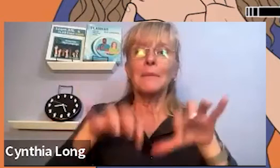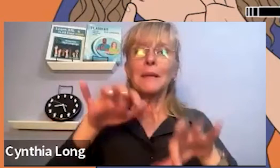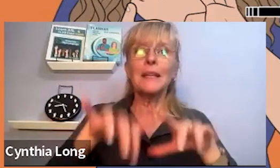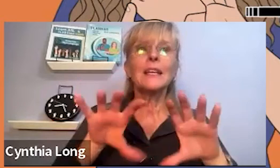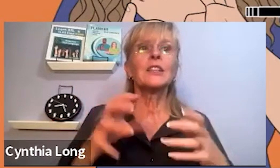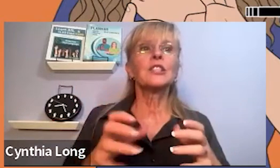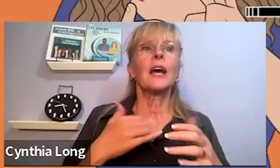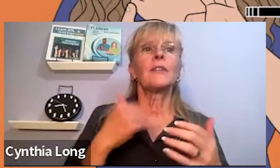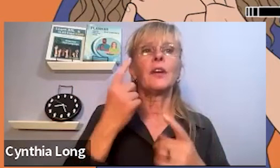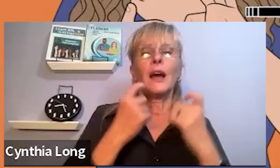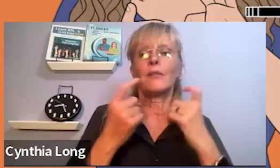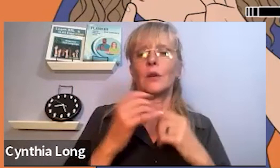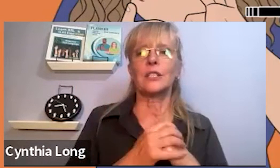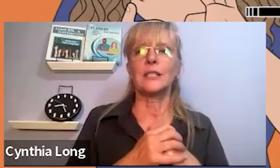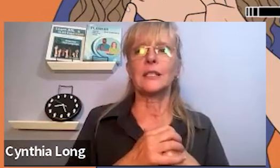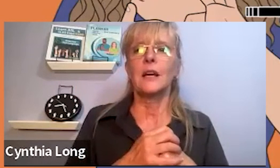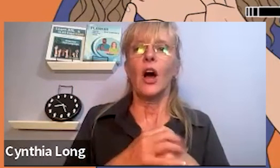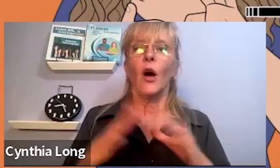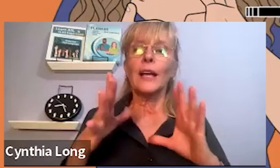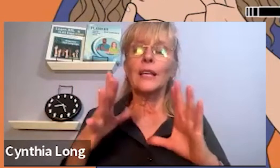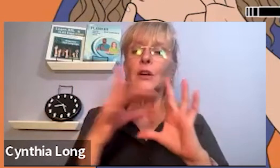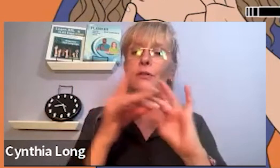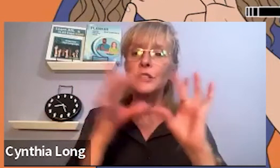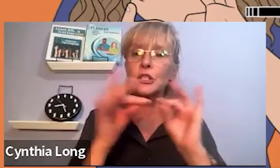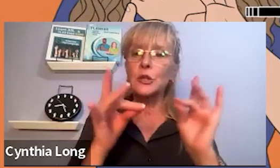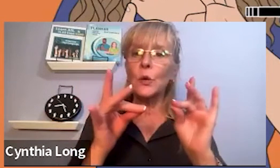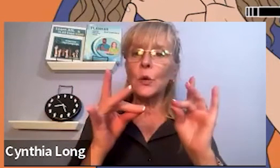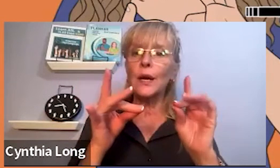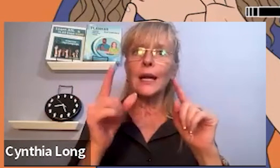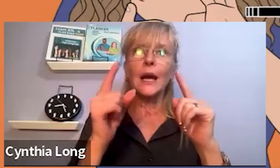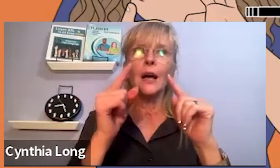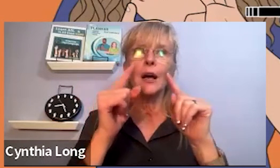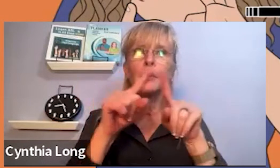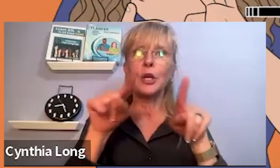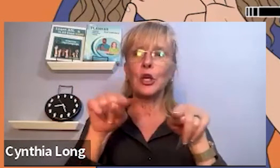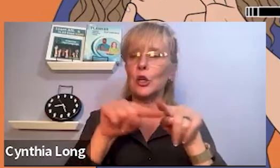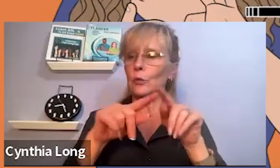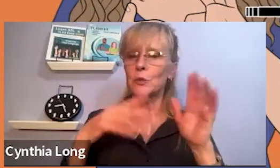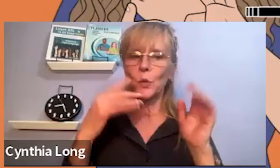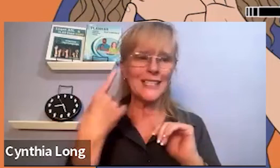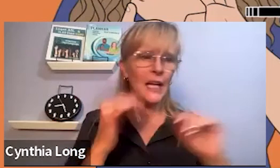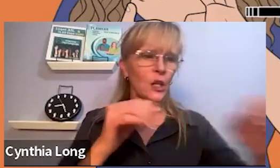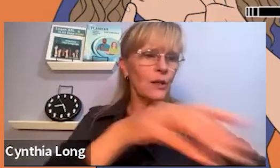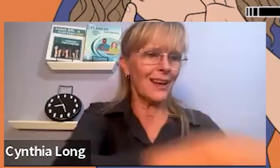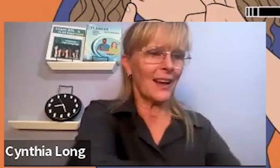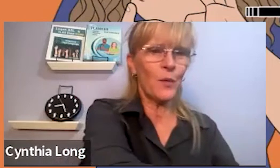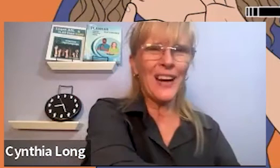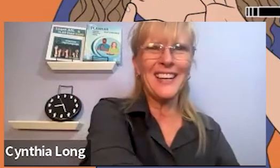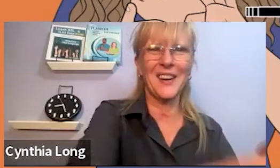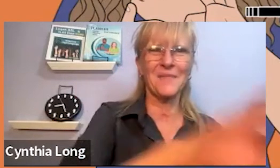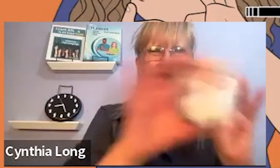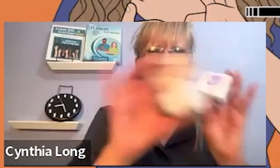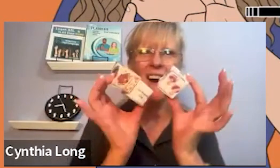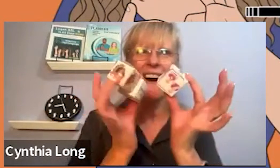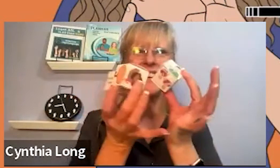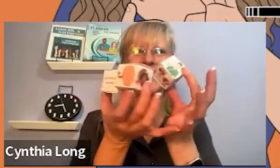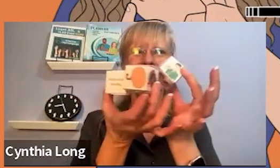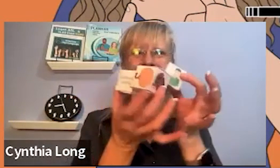Again, type anything in the chat if you have questions. Okay, so for story cubes, what does that look like? Right